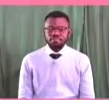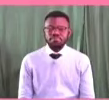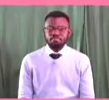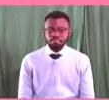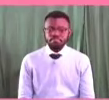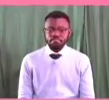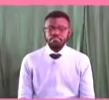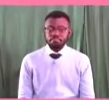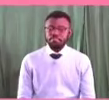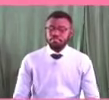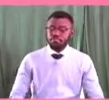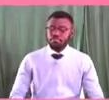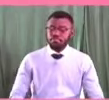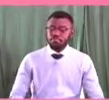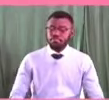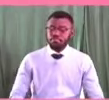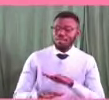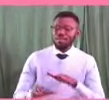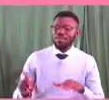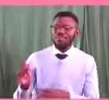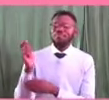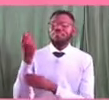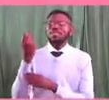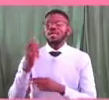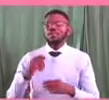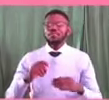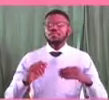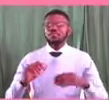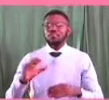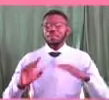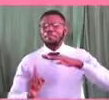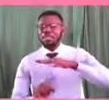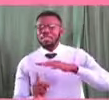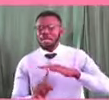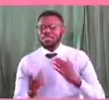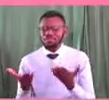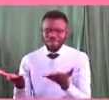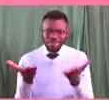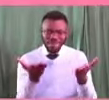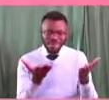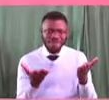Mr. Deputy President, ministers present,